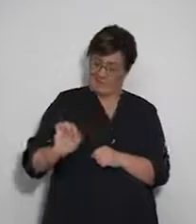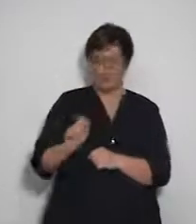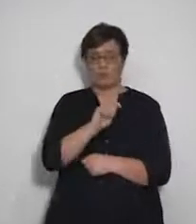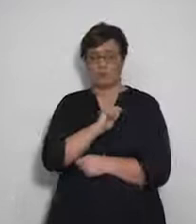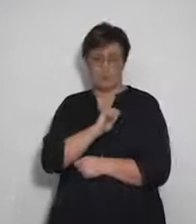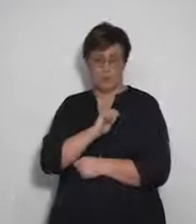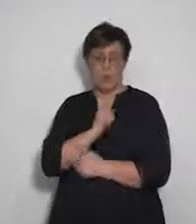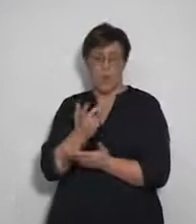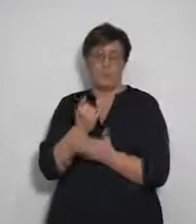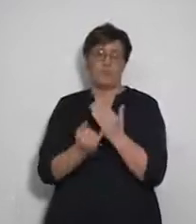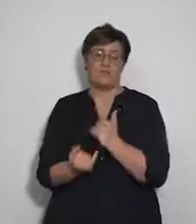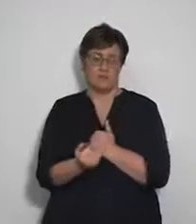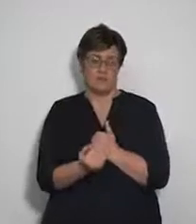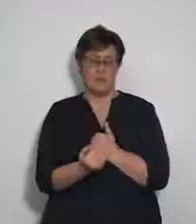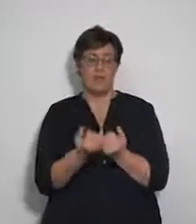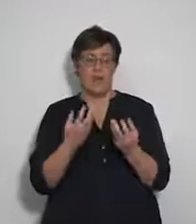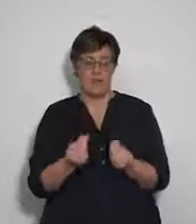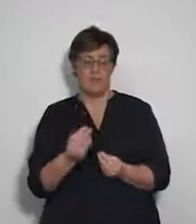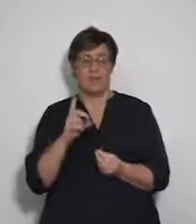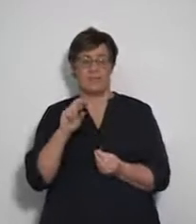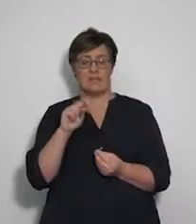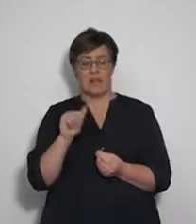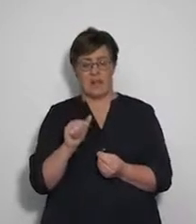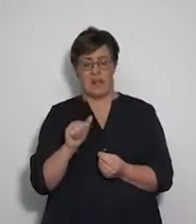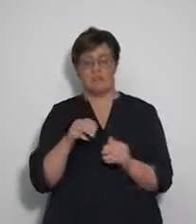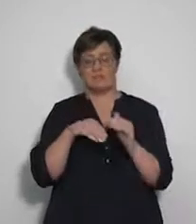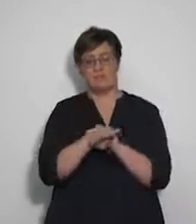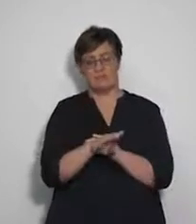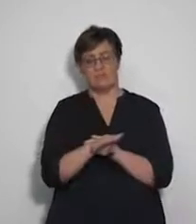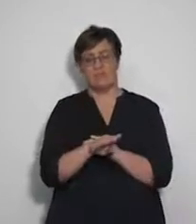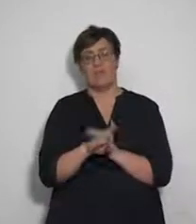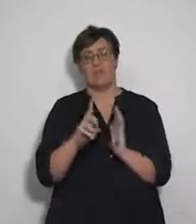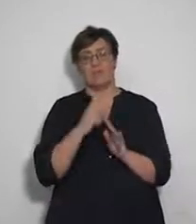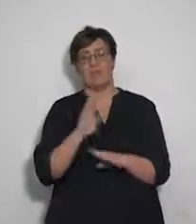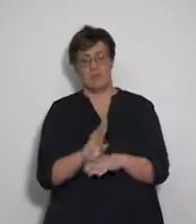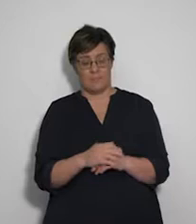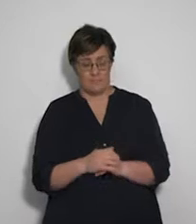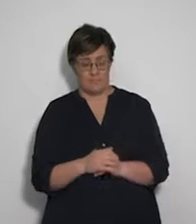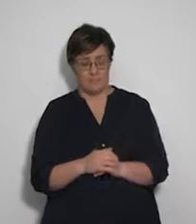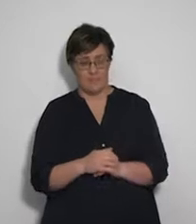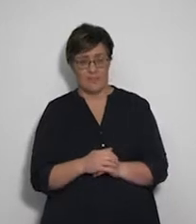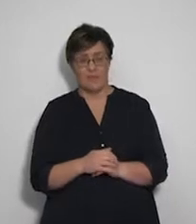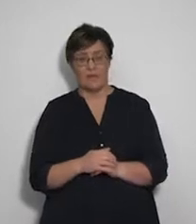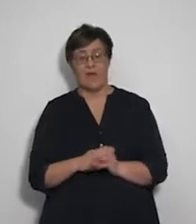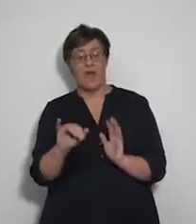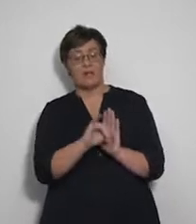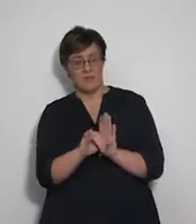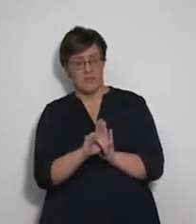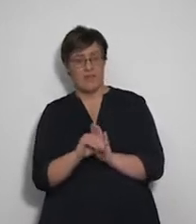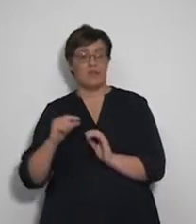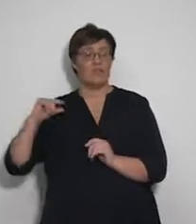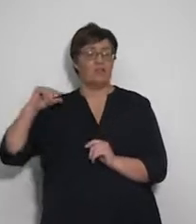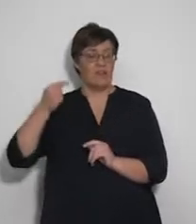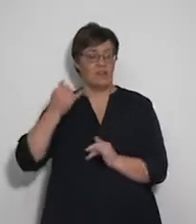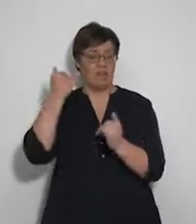as well as to an individual that has DNA being stored in a DNA databank. The identification of